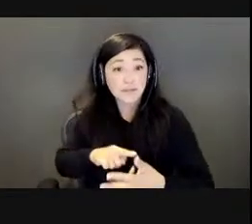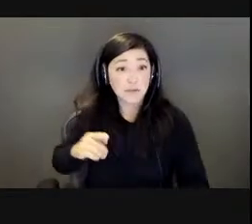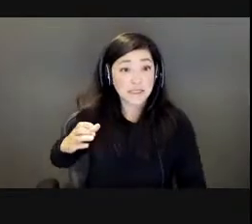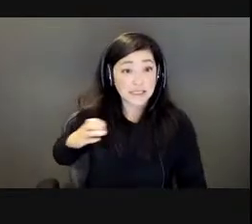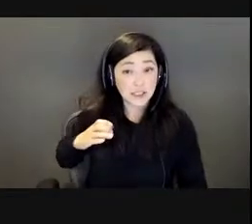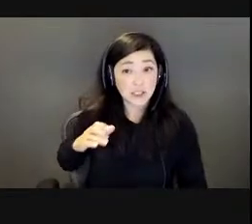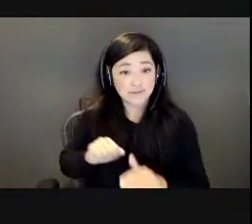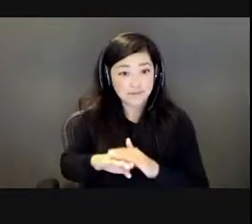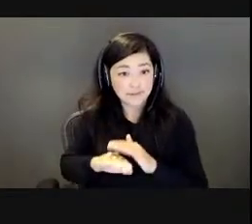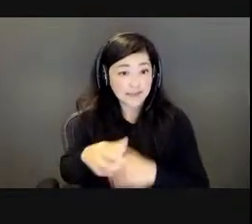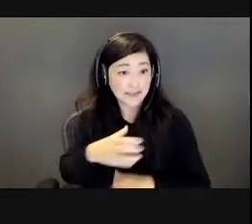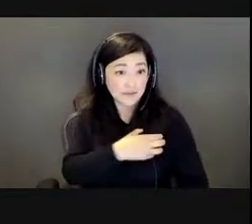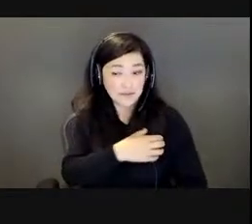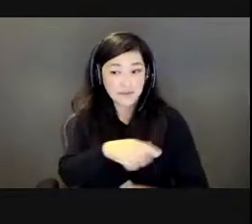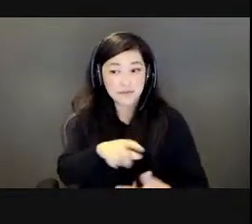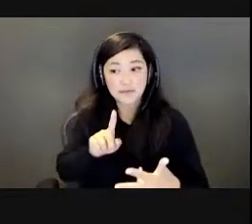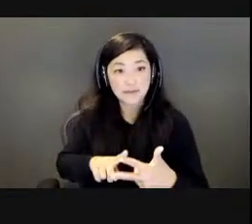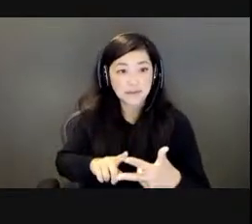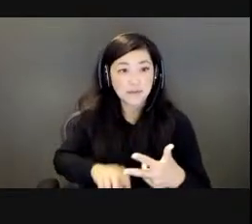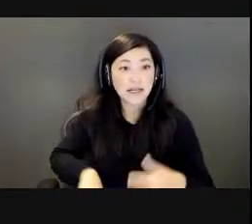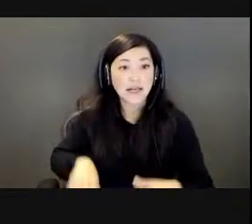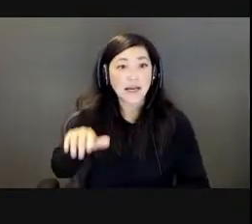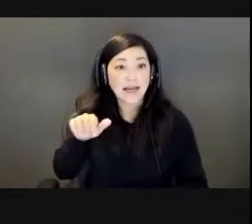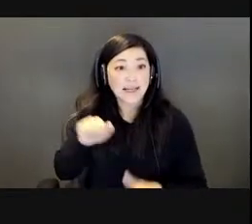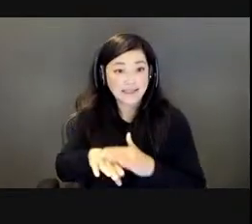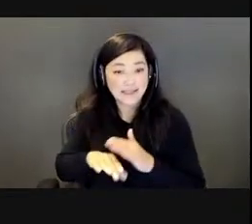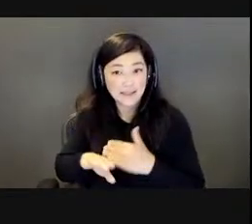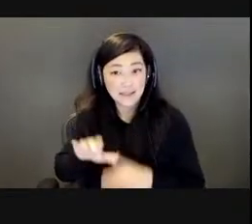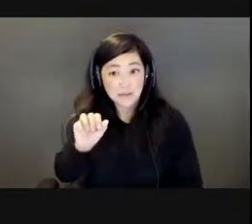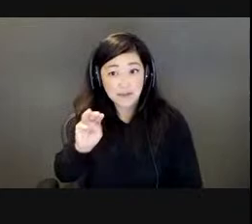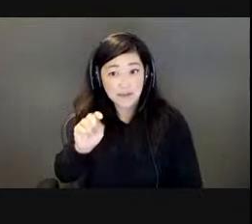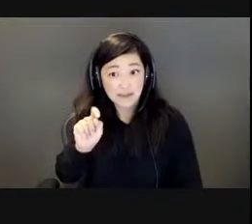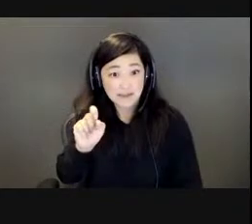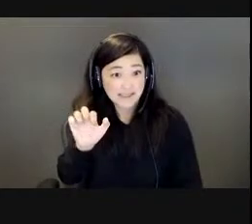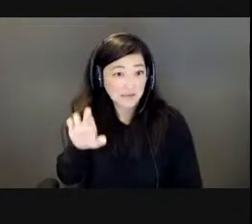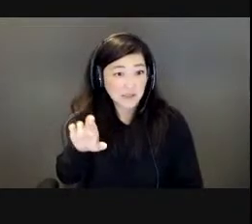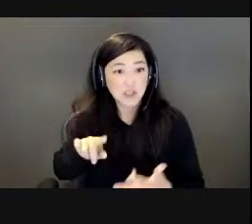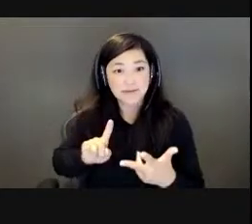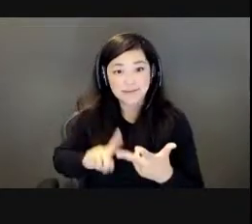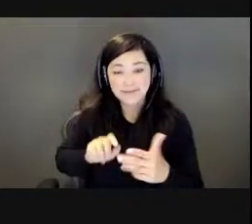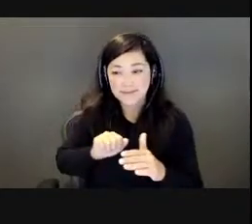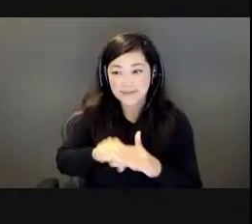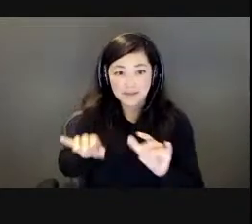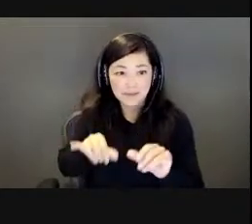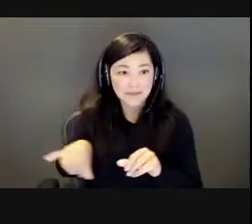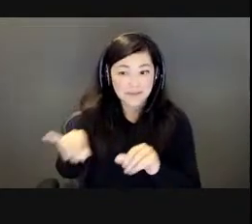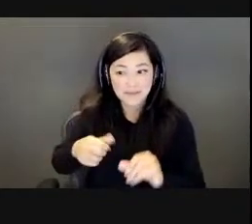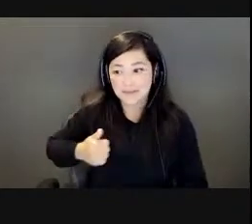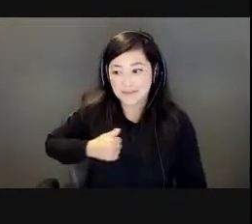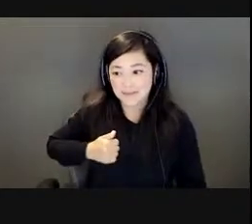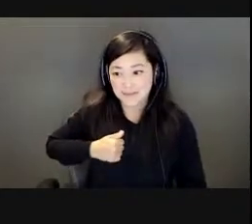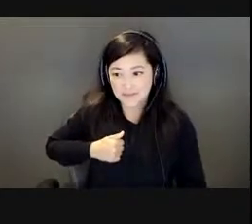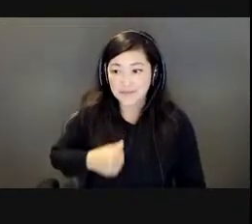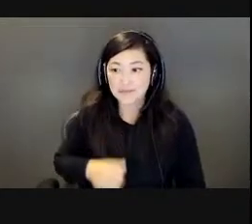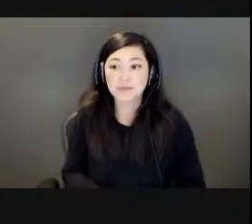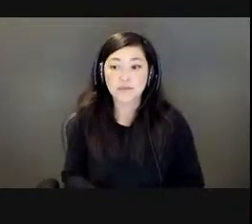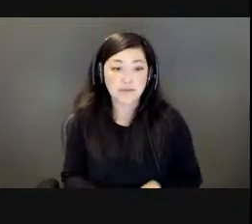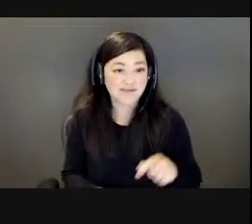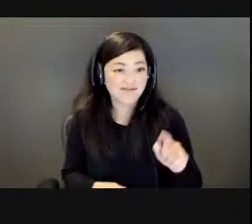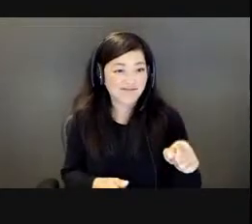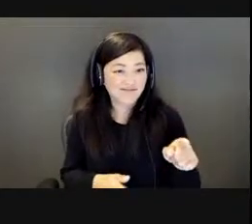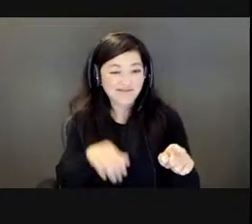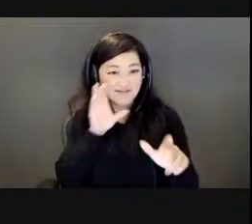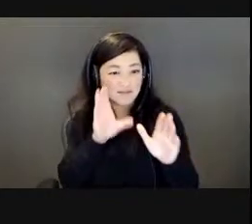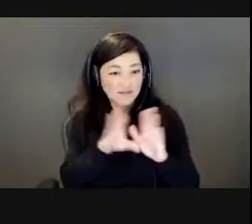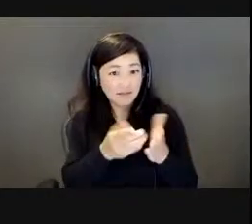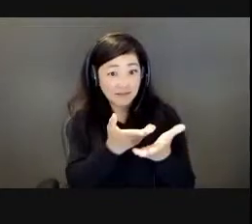Accessibility Commissioner, and Accessibility Standards Canada, of which I'm a volunteer on one of their technical committees. There's a photo here